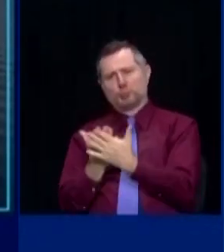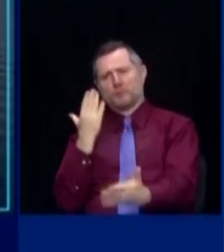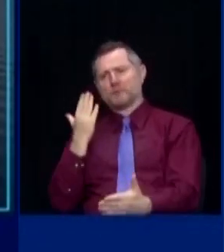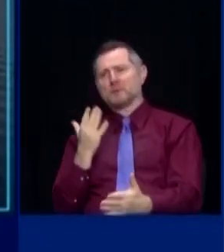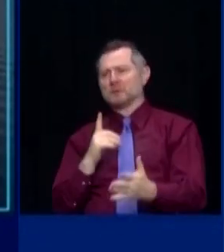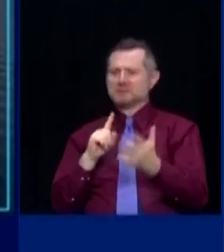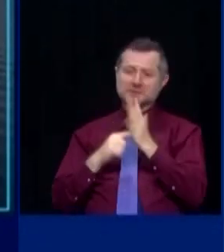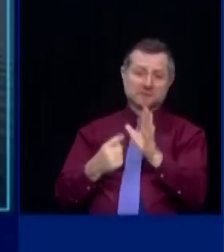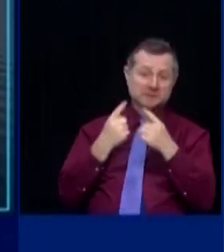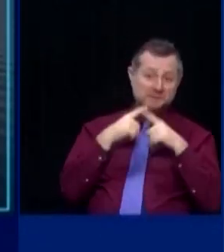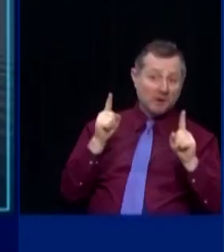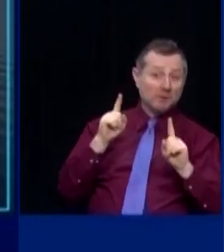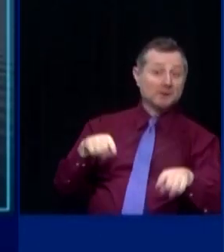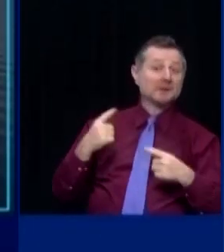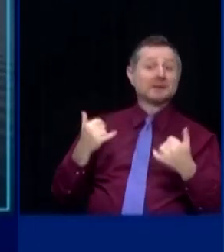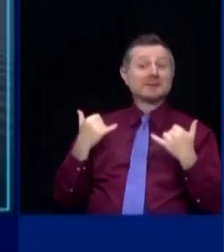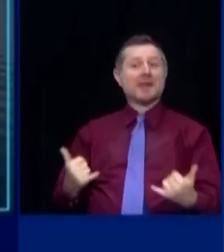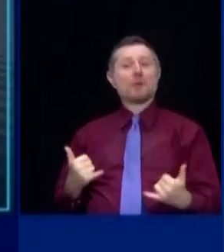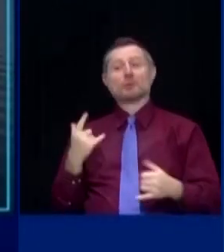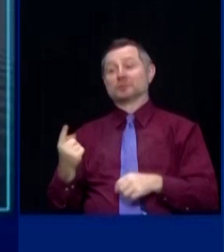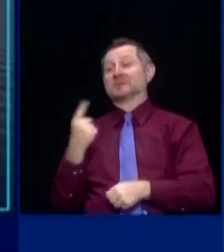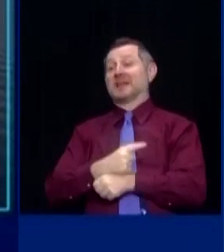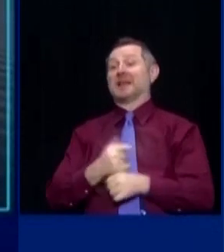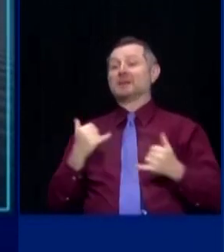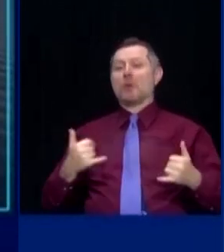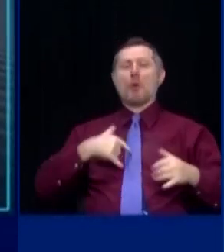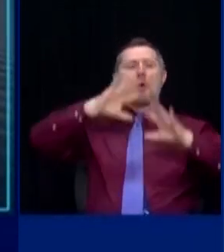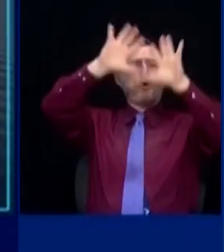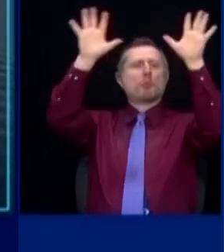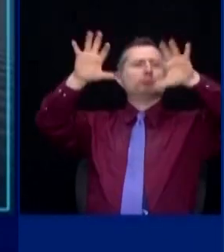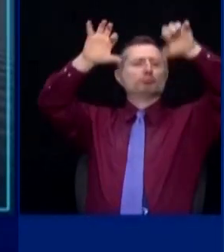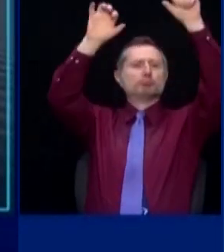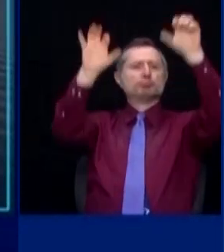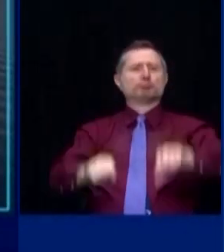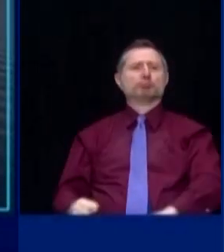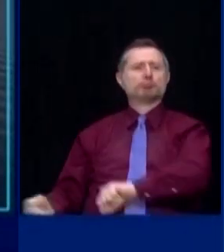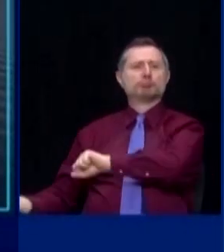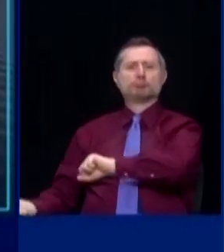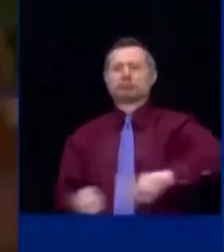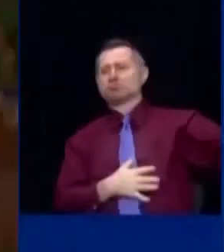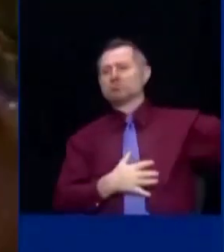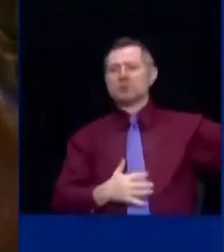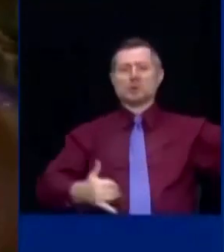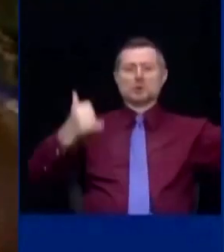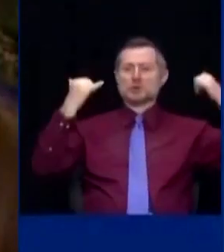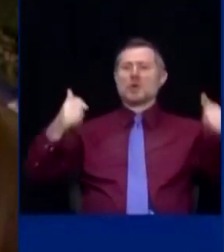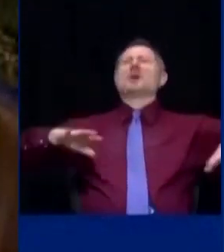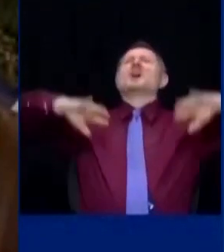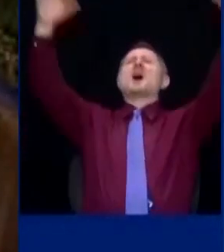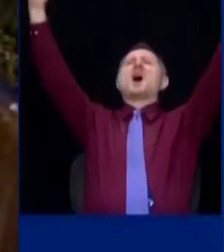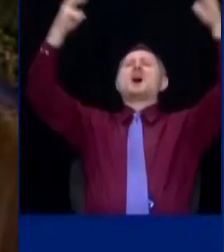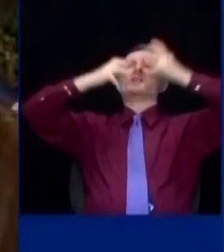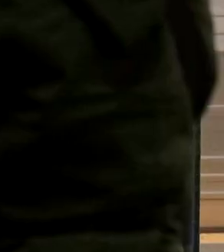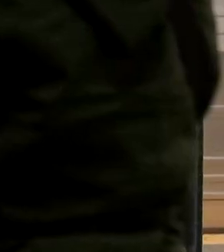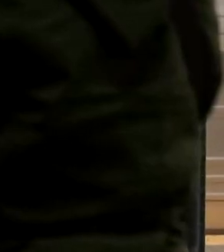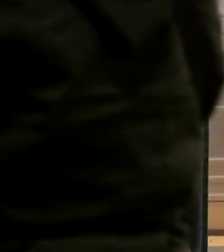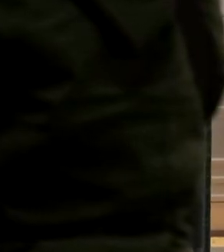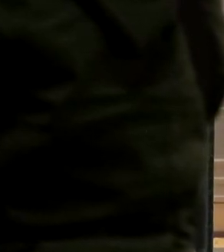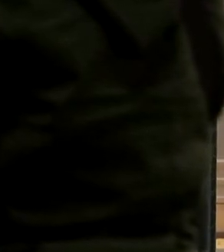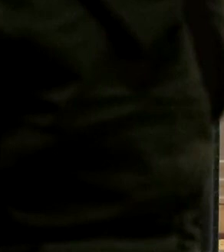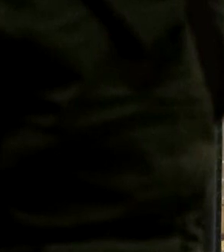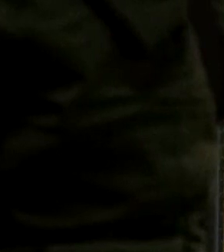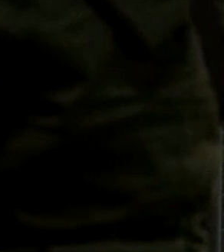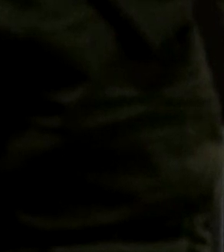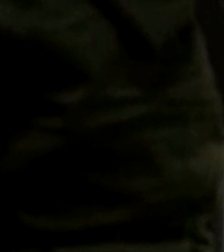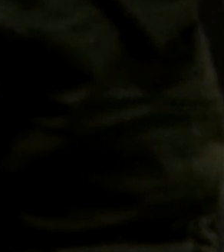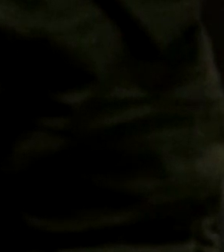are relaxed as of today, effective immediately. While safety precautions are still required on public